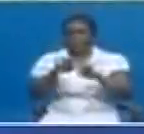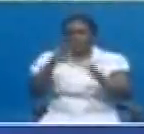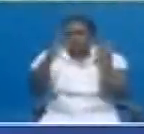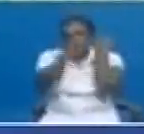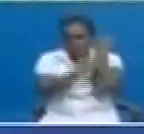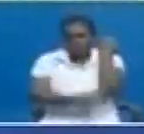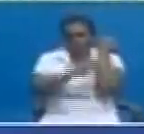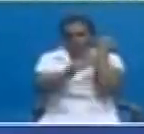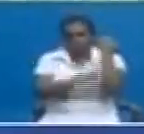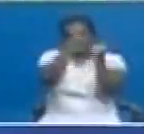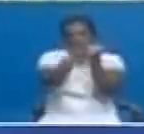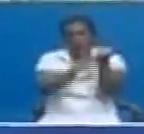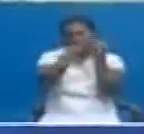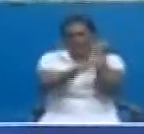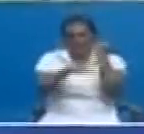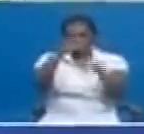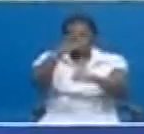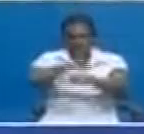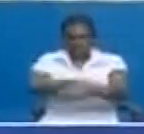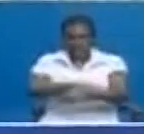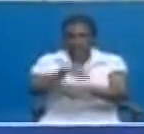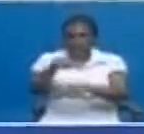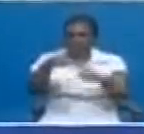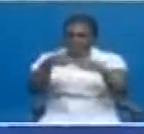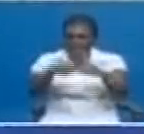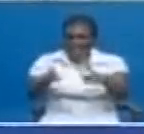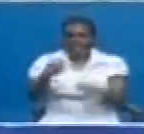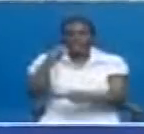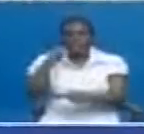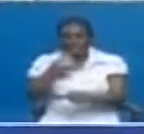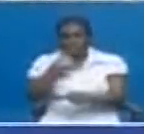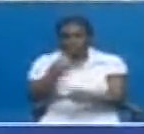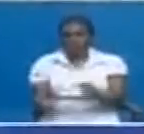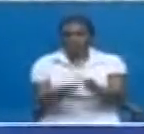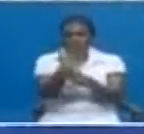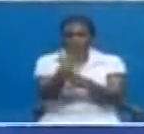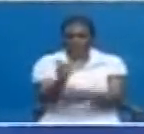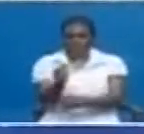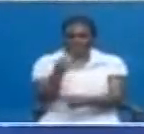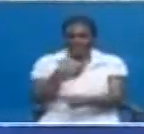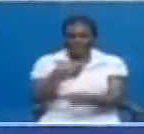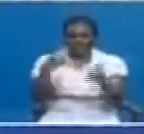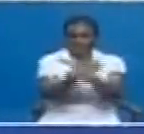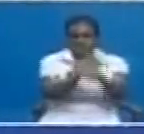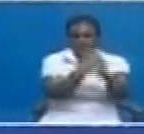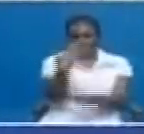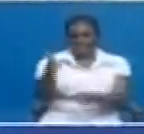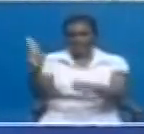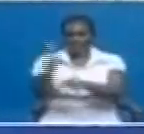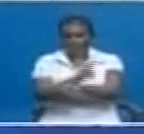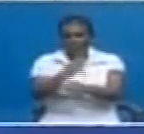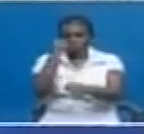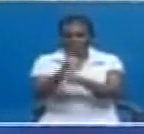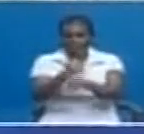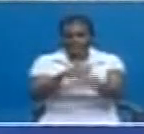grain that he received from his suppliers, he set out to develop a more efficient way of growing cereals that are often used in